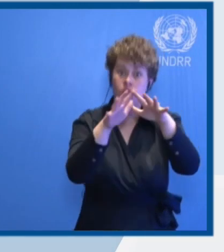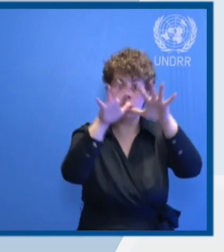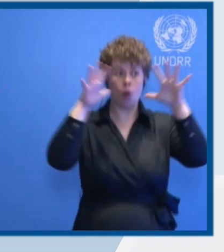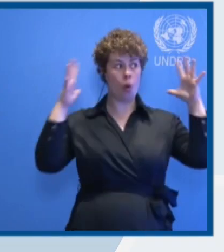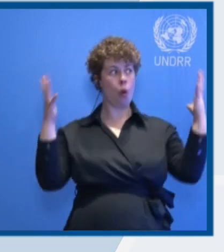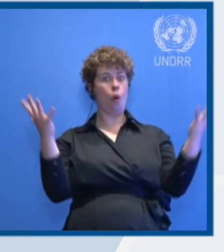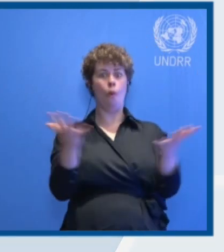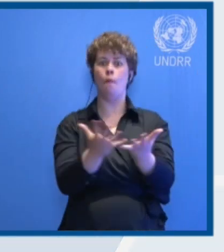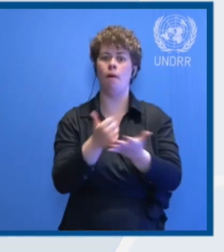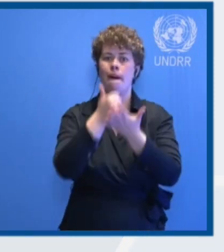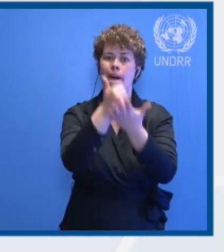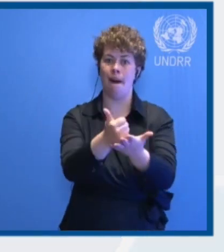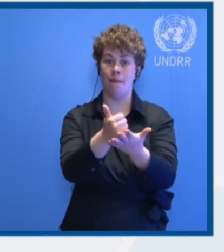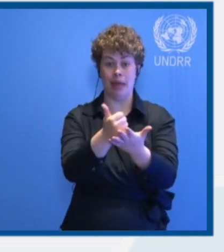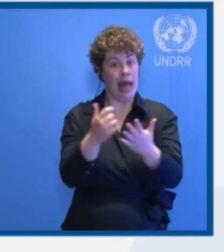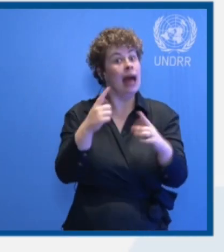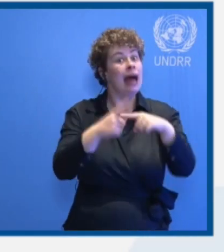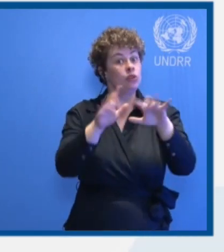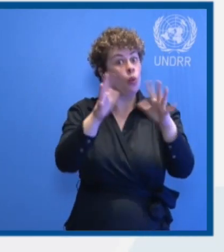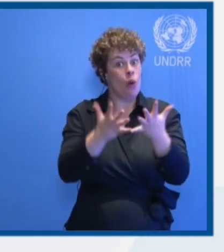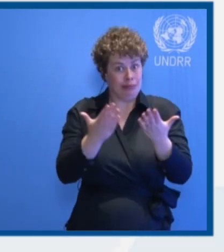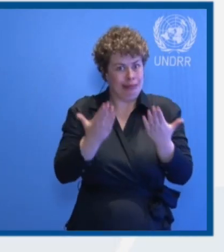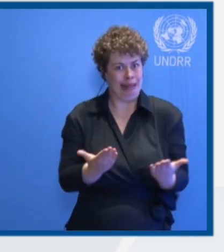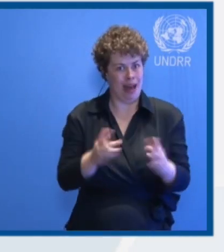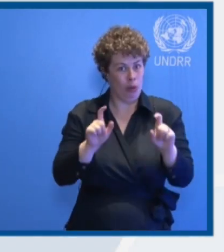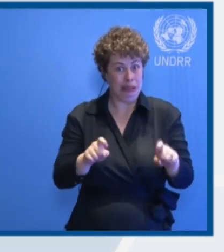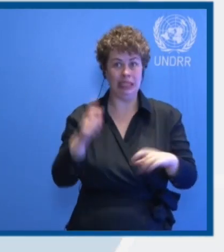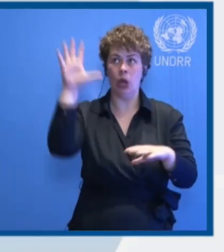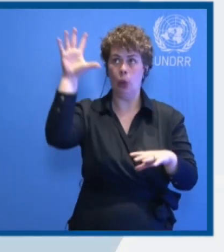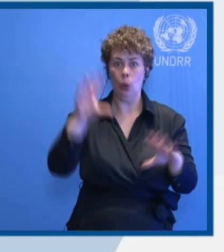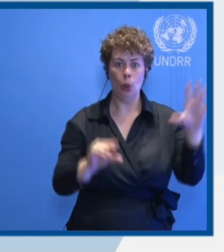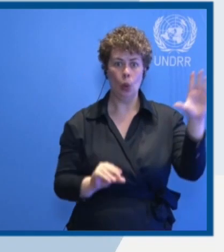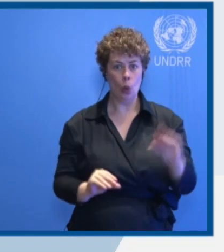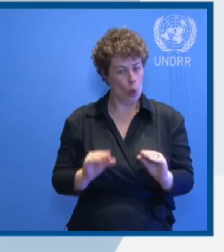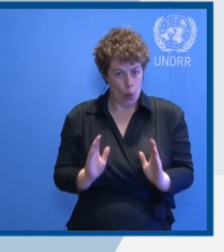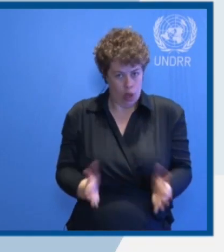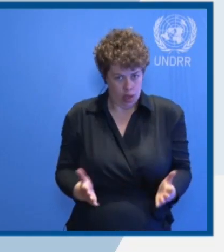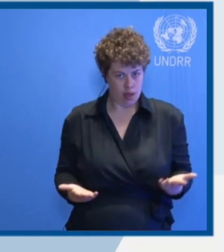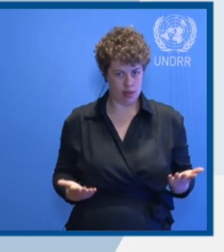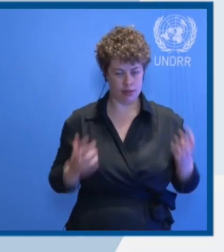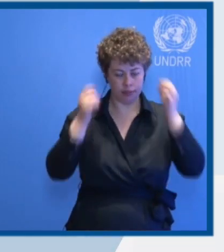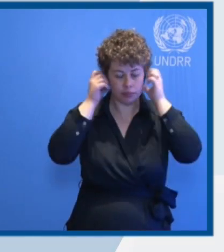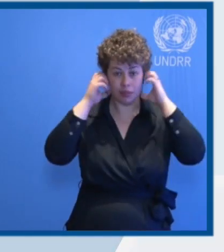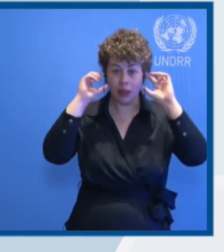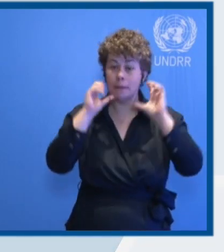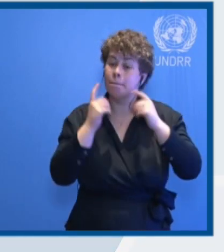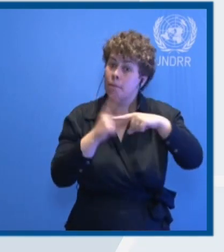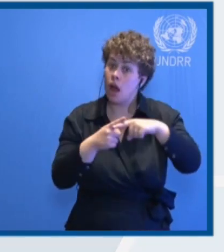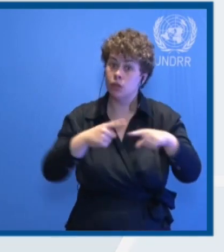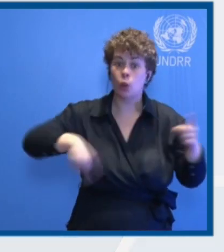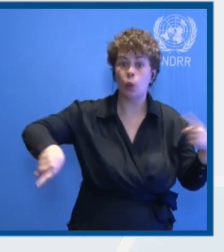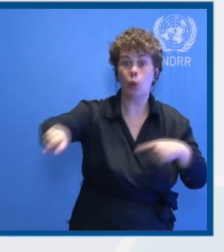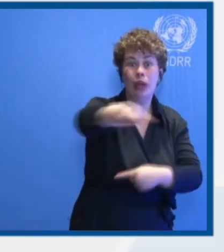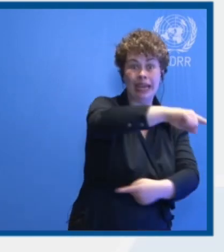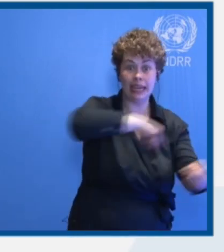that humanity needs right now. But most importantly, when we come together, there is nothing we cannot achieve.